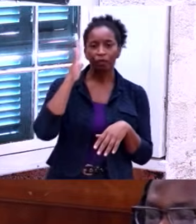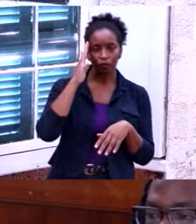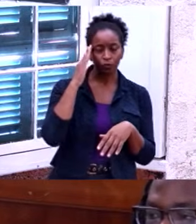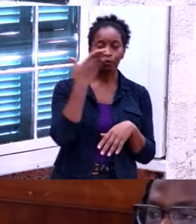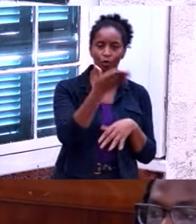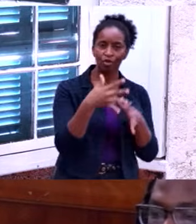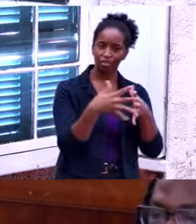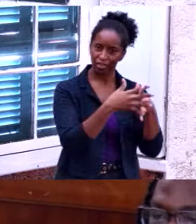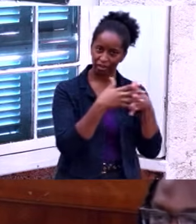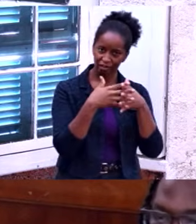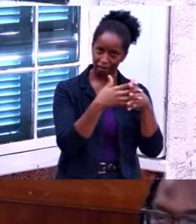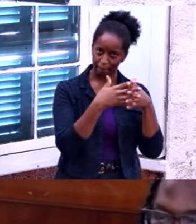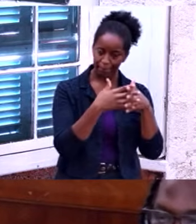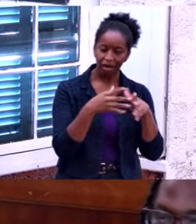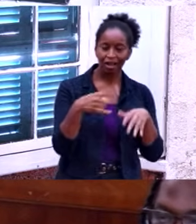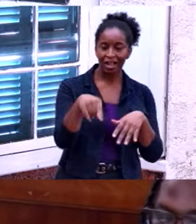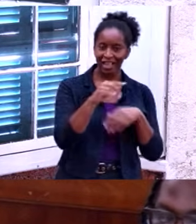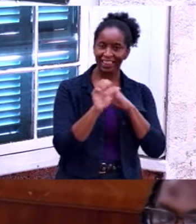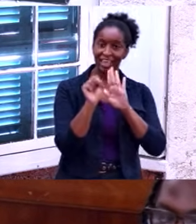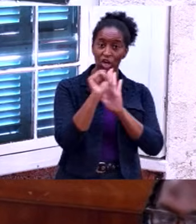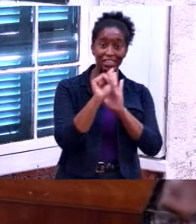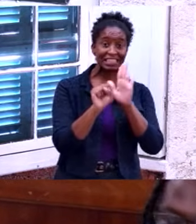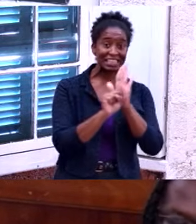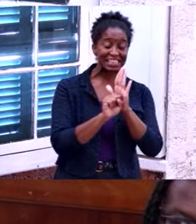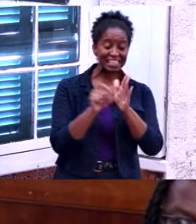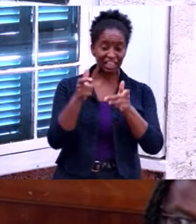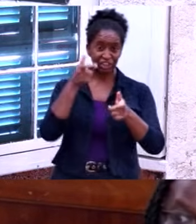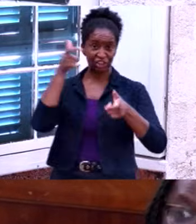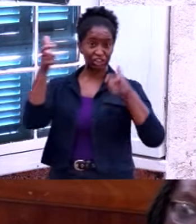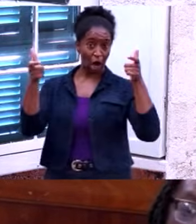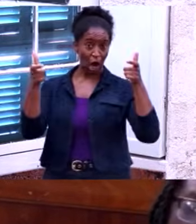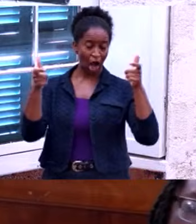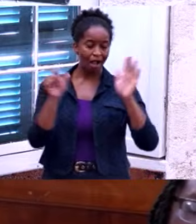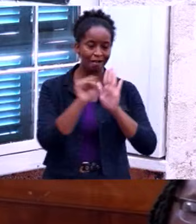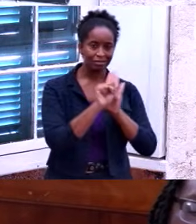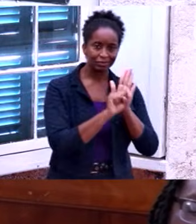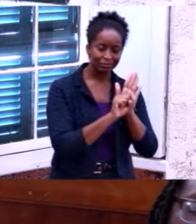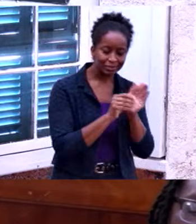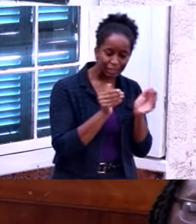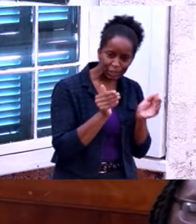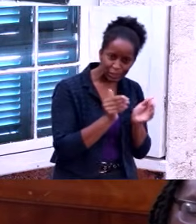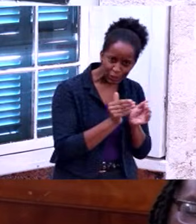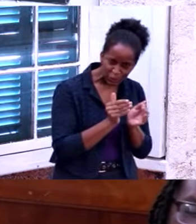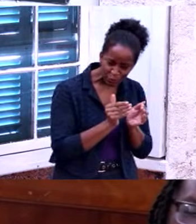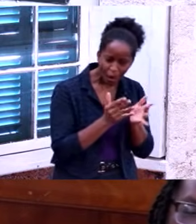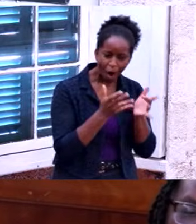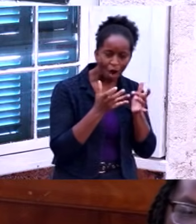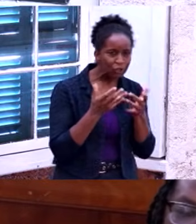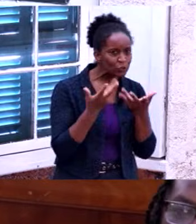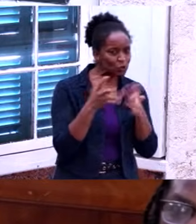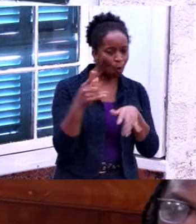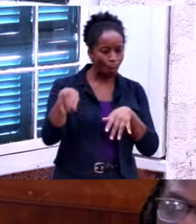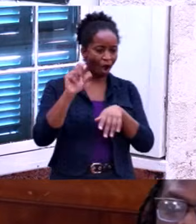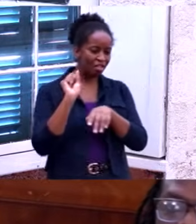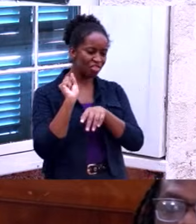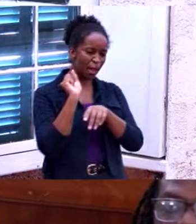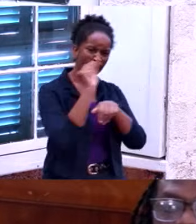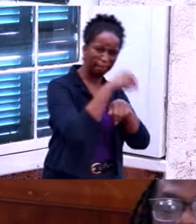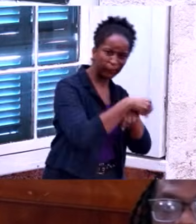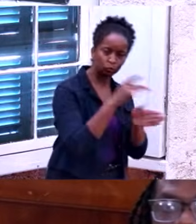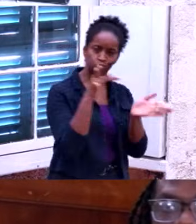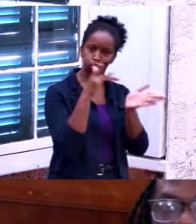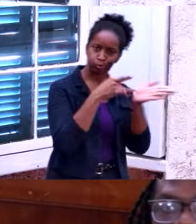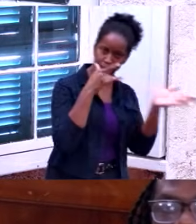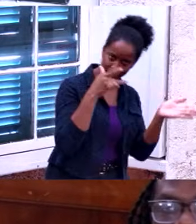states, that you made it difficult for constitutional change to be. So the Electoral College that they talk about that's unfair,